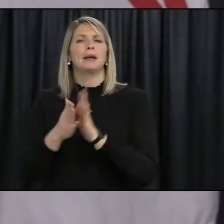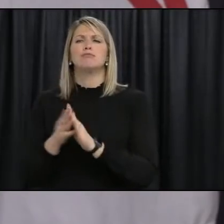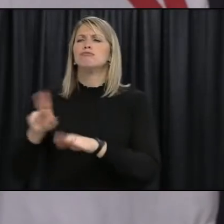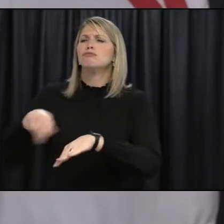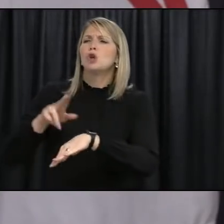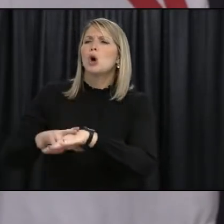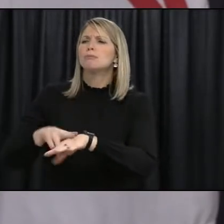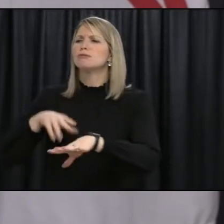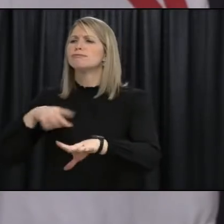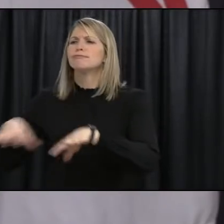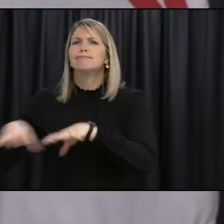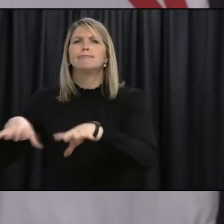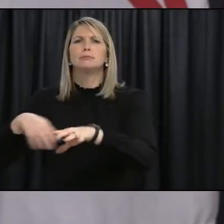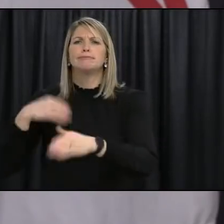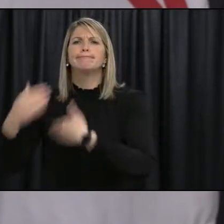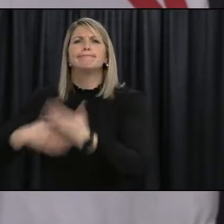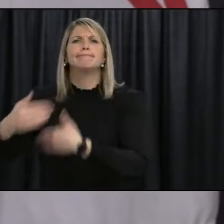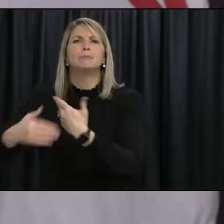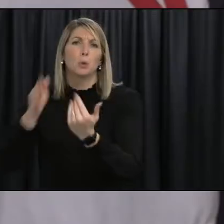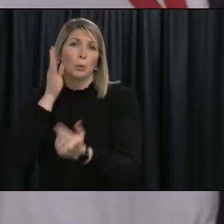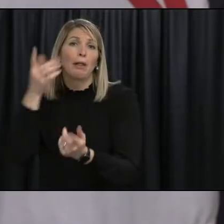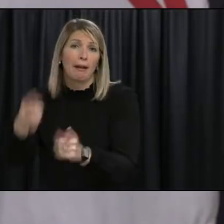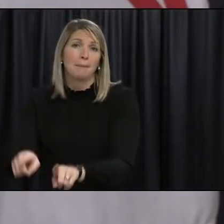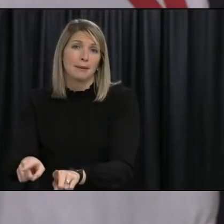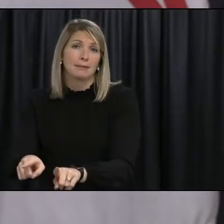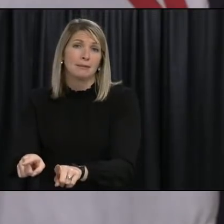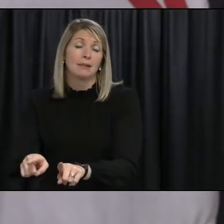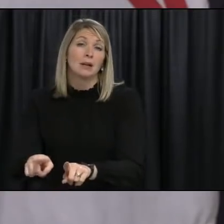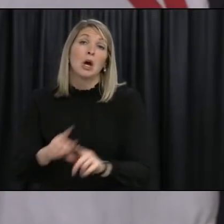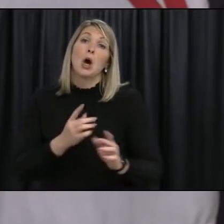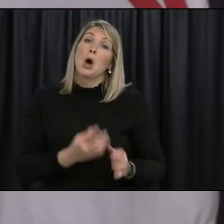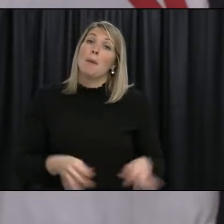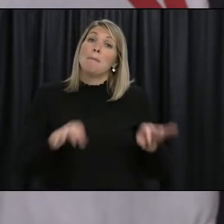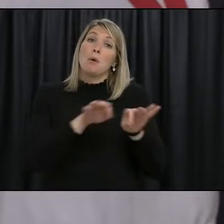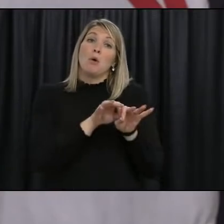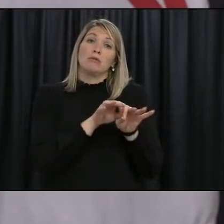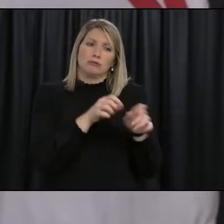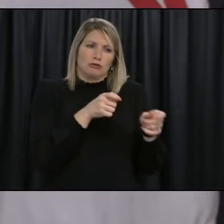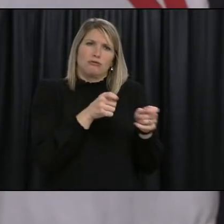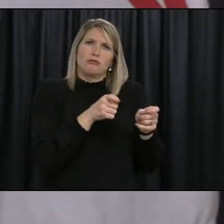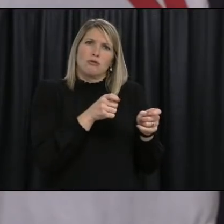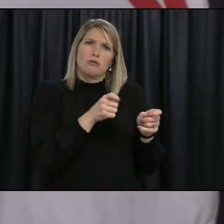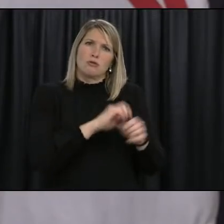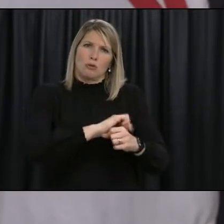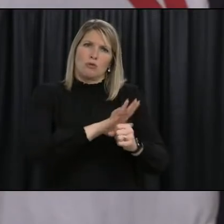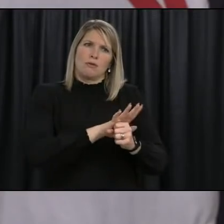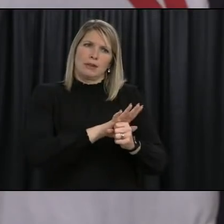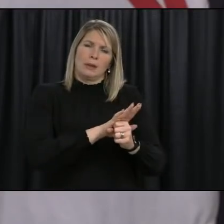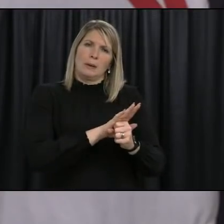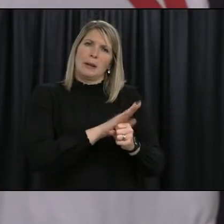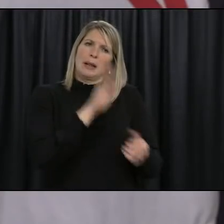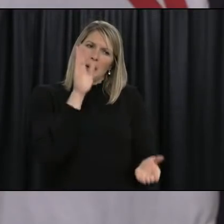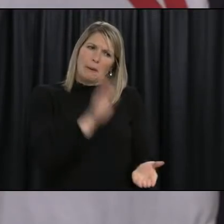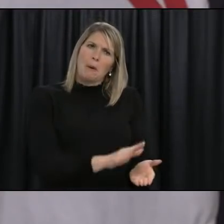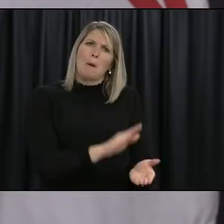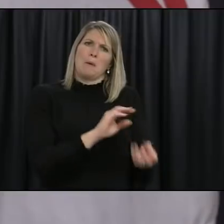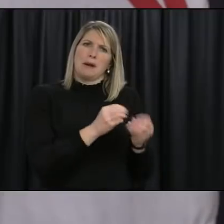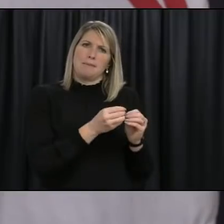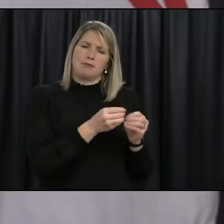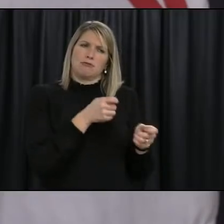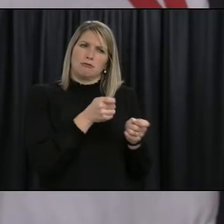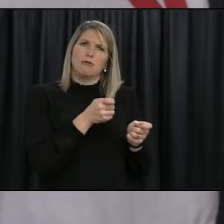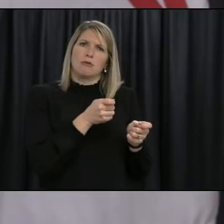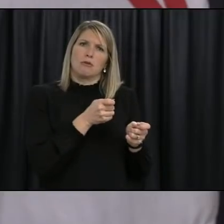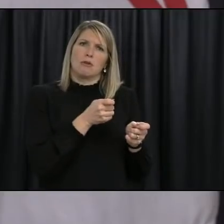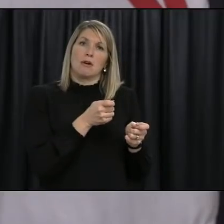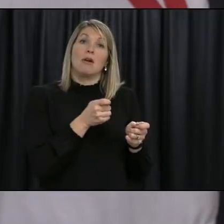we can keep COVID-19 under control. The epidemiology changes, and we need to remind ourselves frequently that we